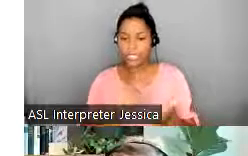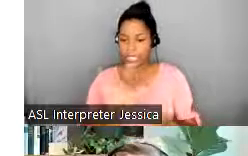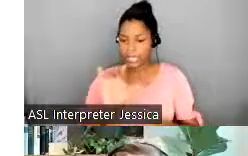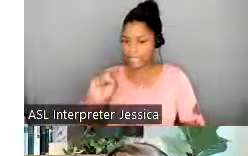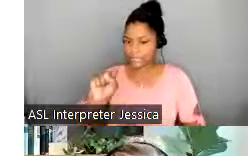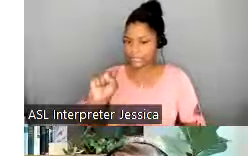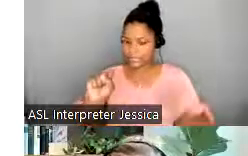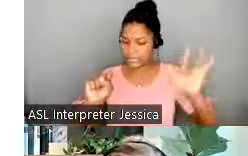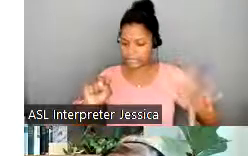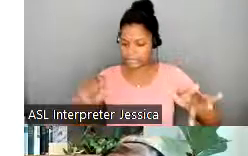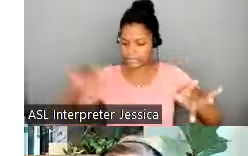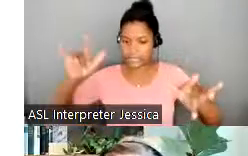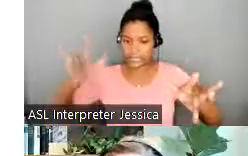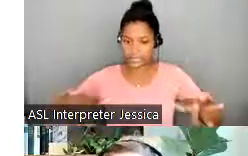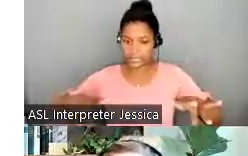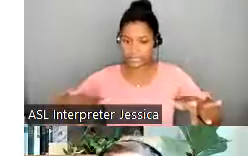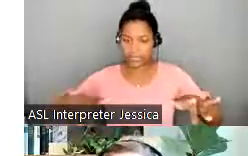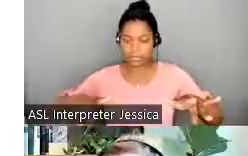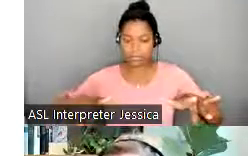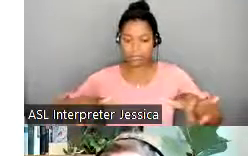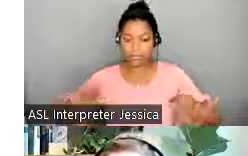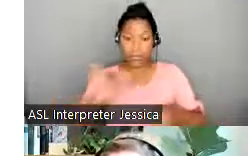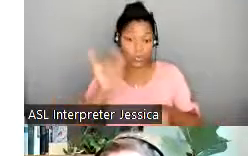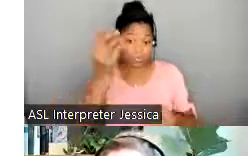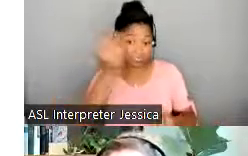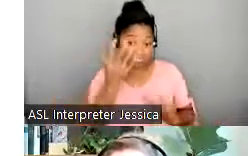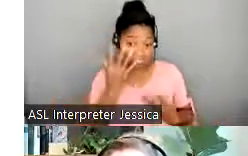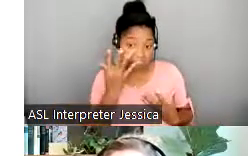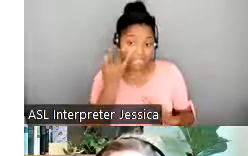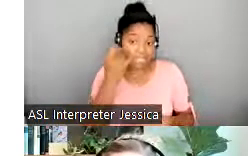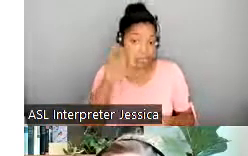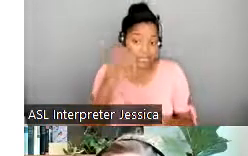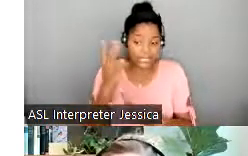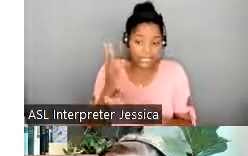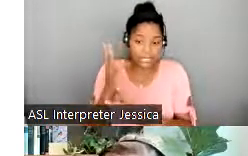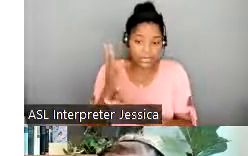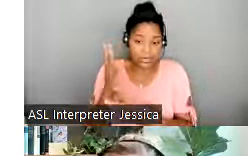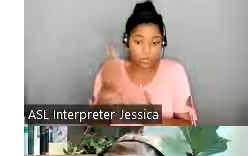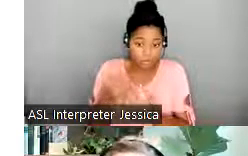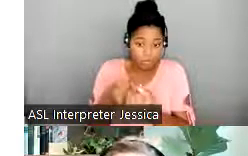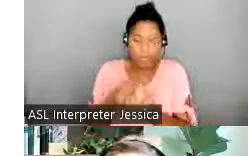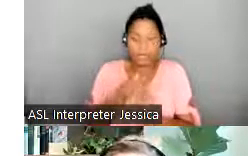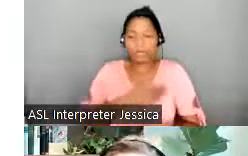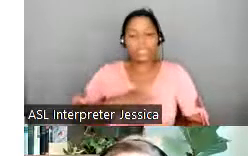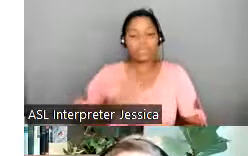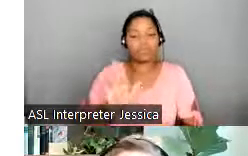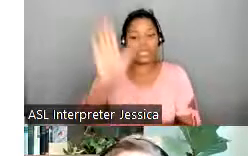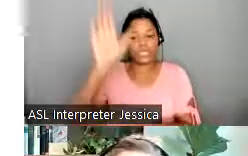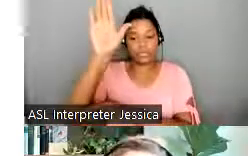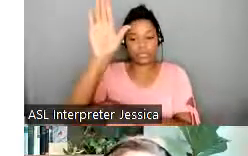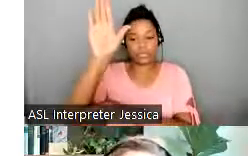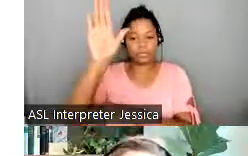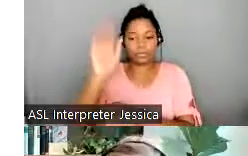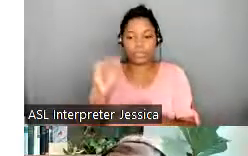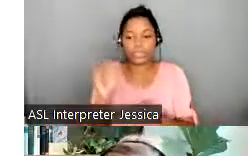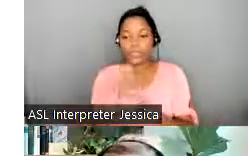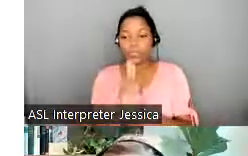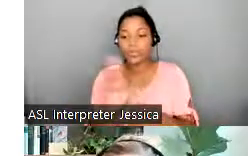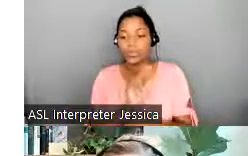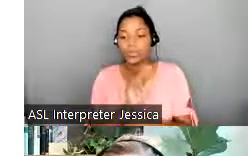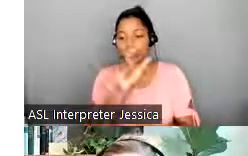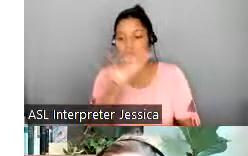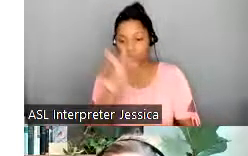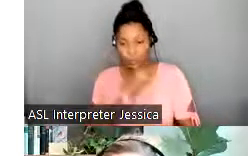keyboard. You can also notify us that you'd like technical assistance by raising your virtual hand. You can use the Zoom platform